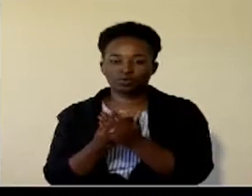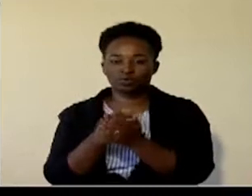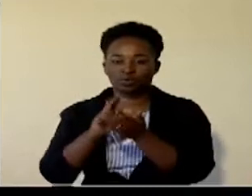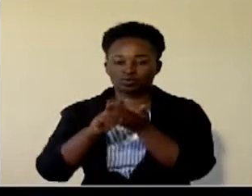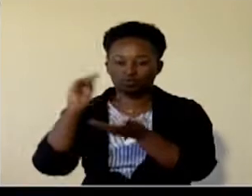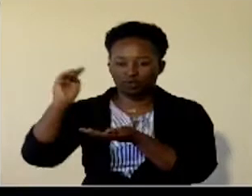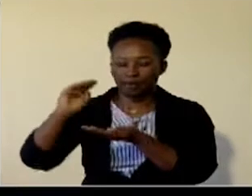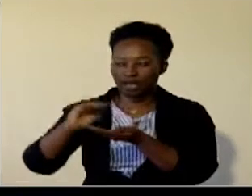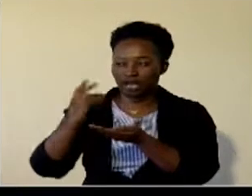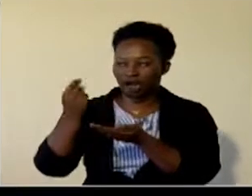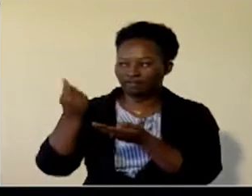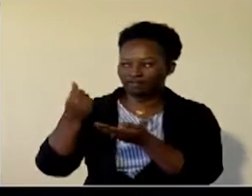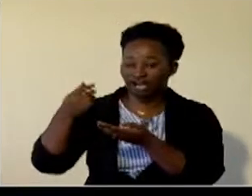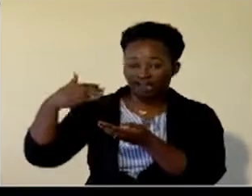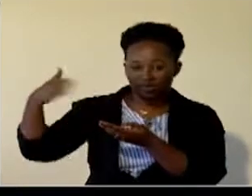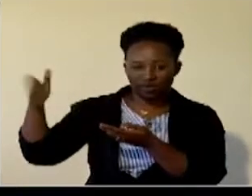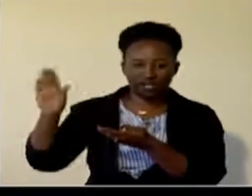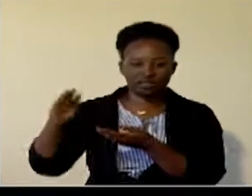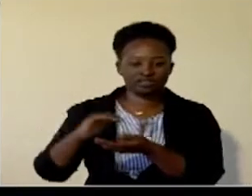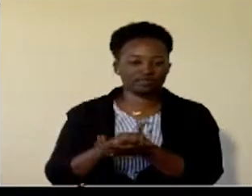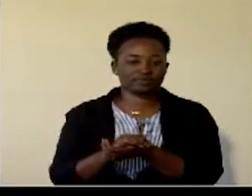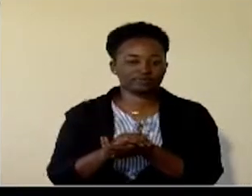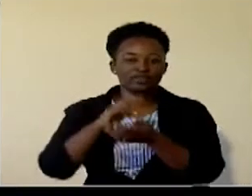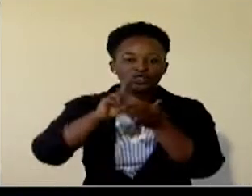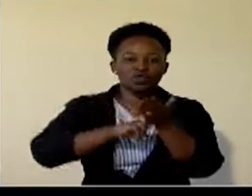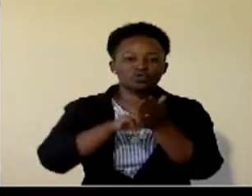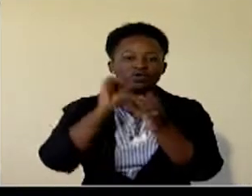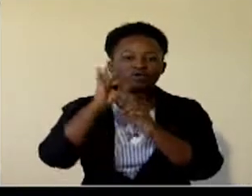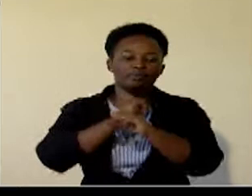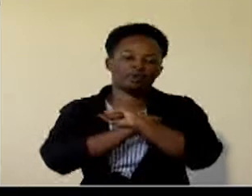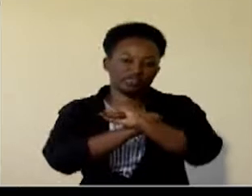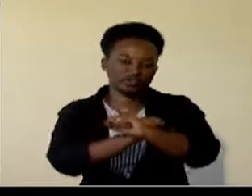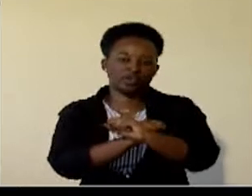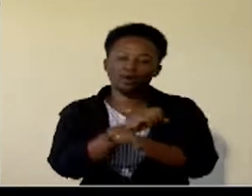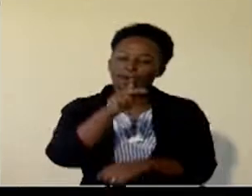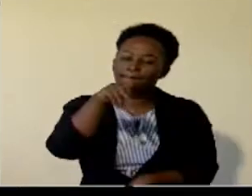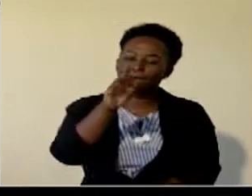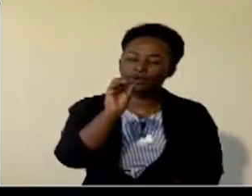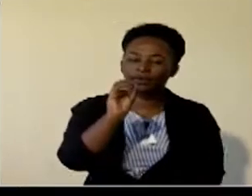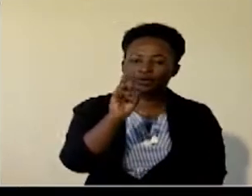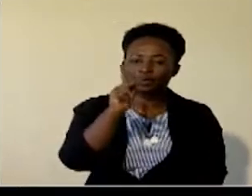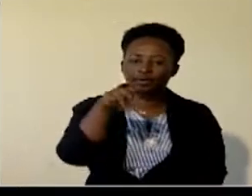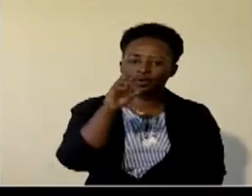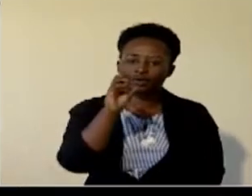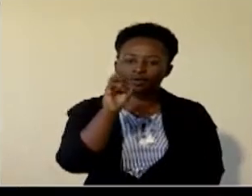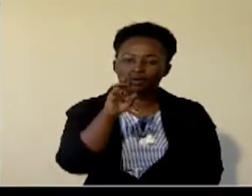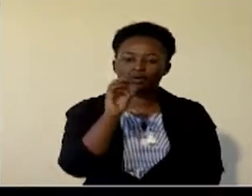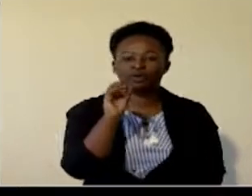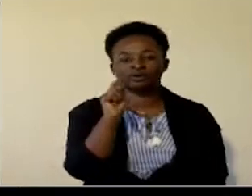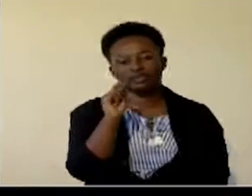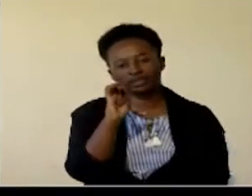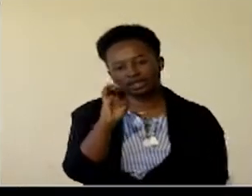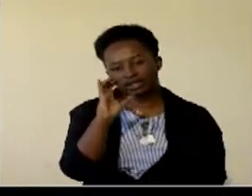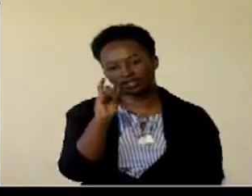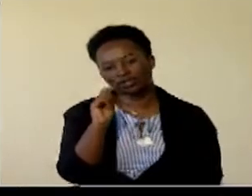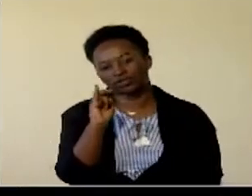the balance of payment deficit. Use of protectionism. What is protectionism? Learners, you